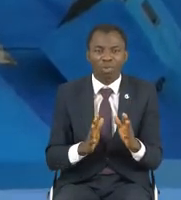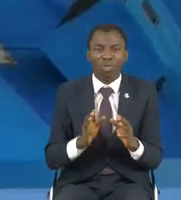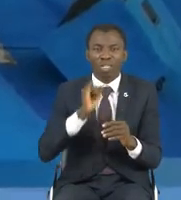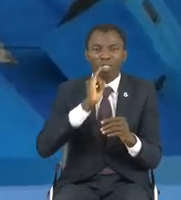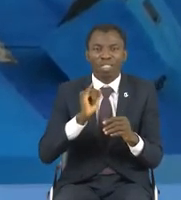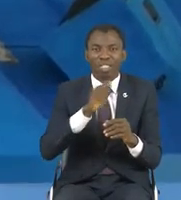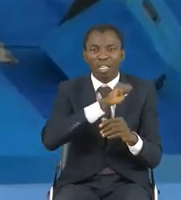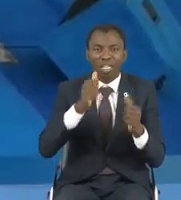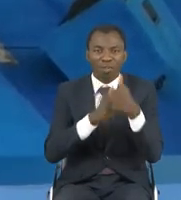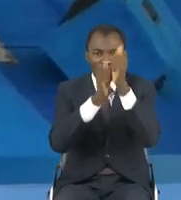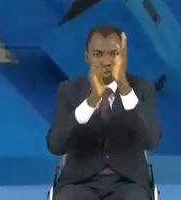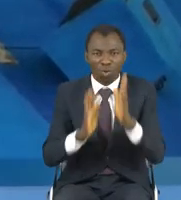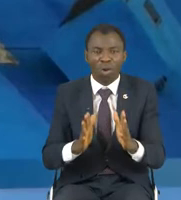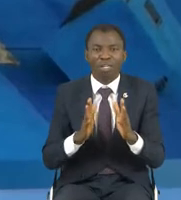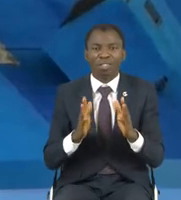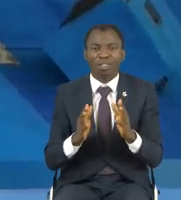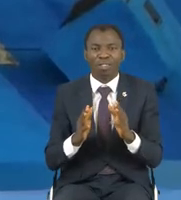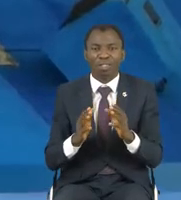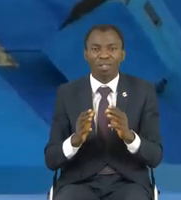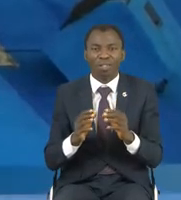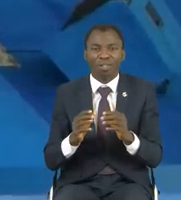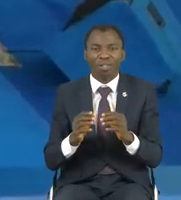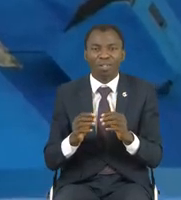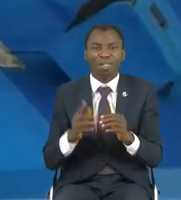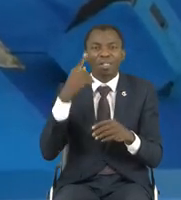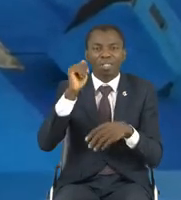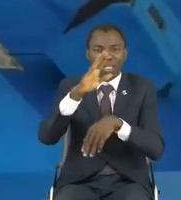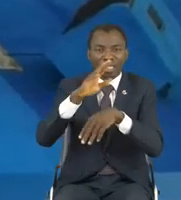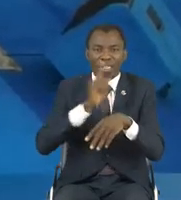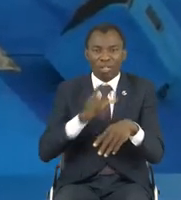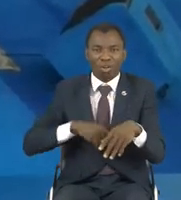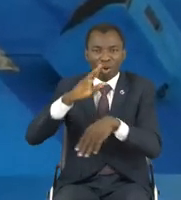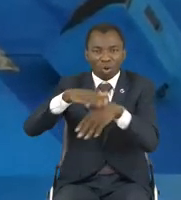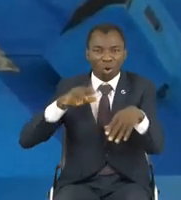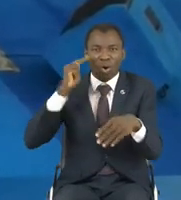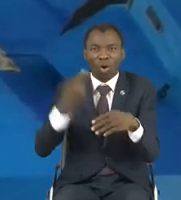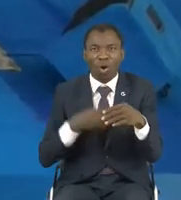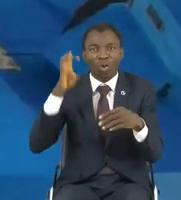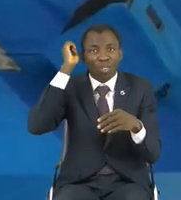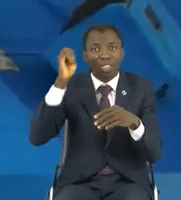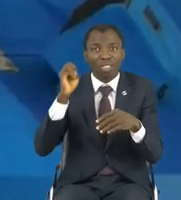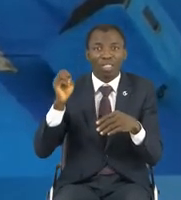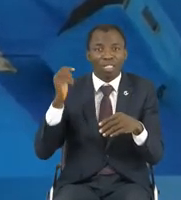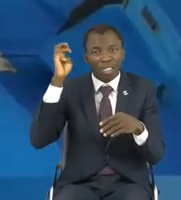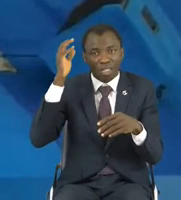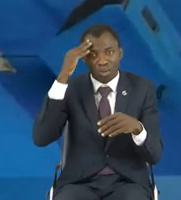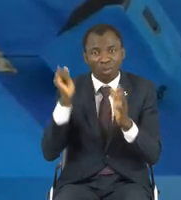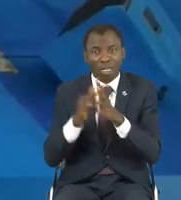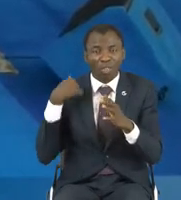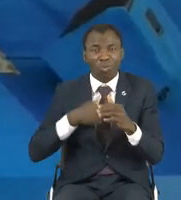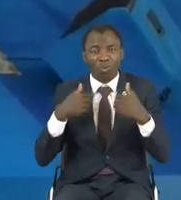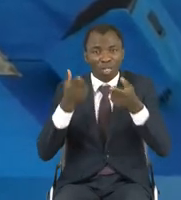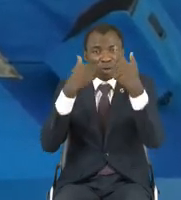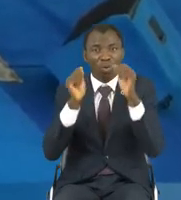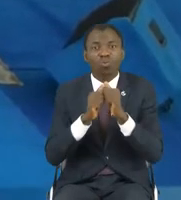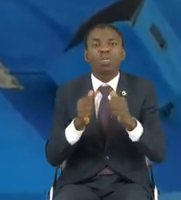a follower. The Lord calls us, and he knows we came with a lot of burden, a